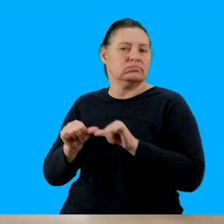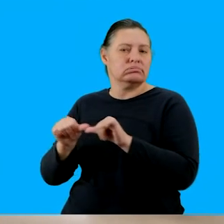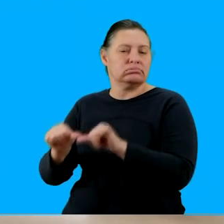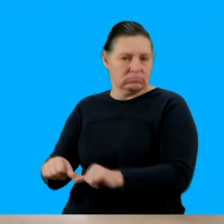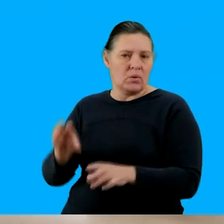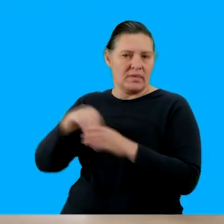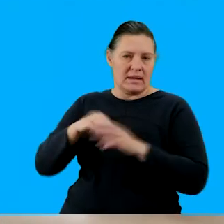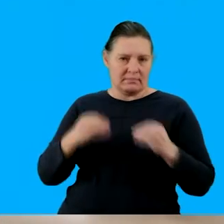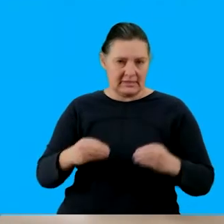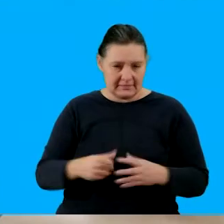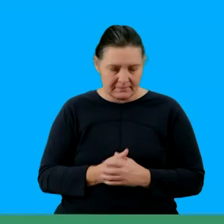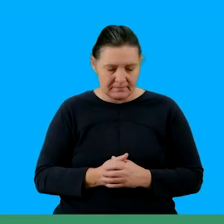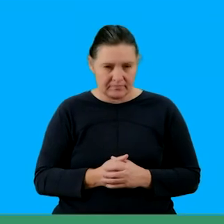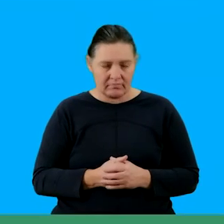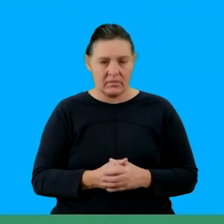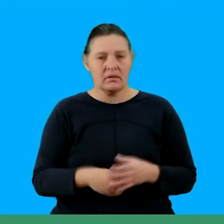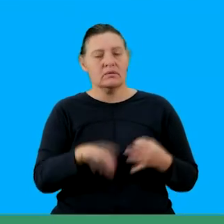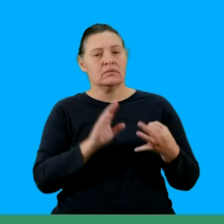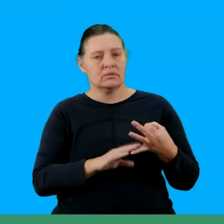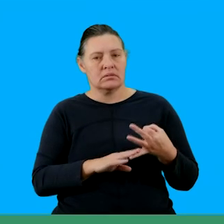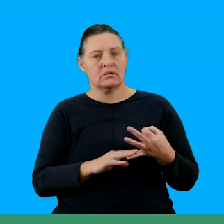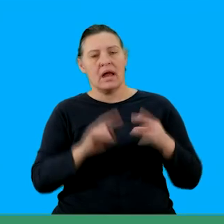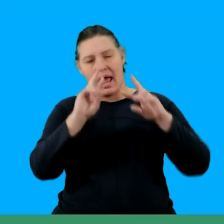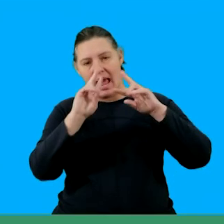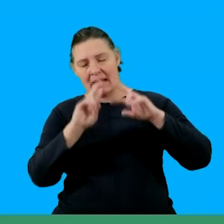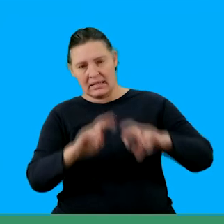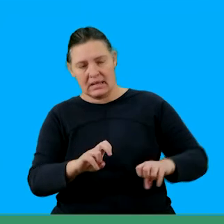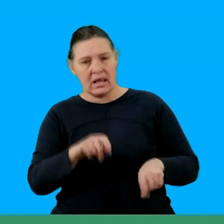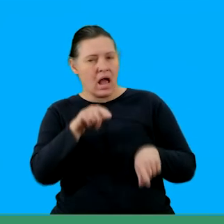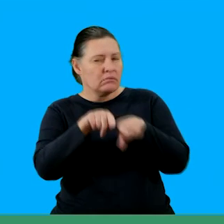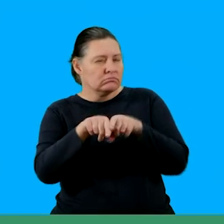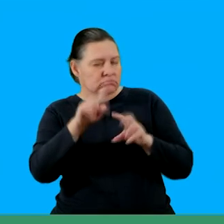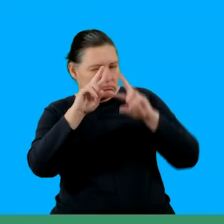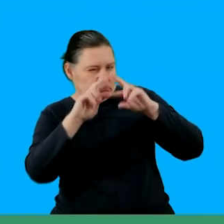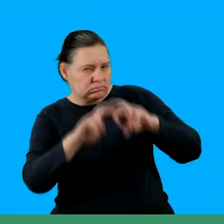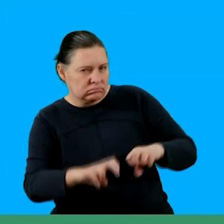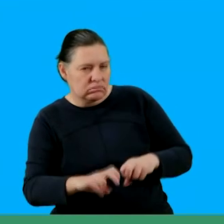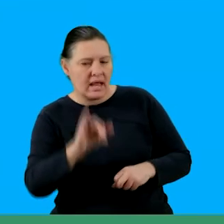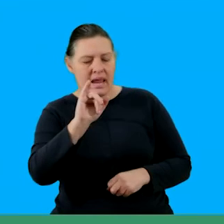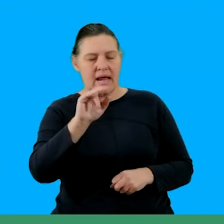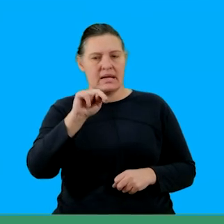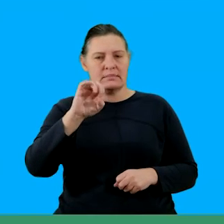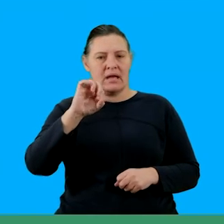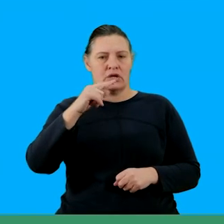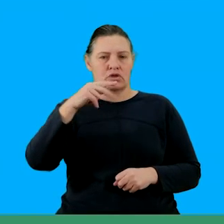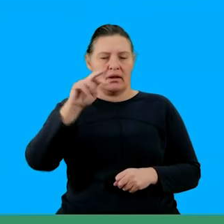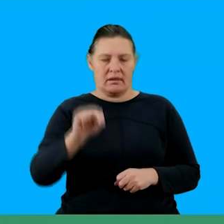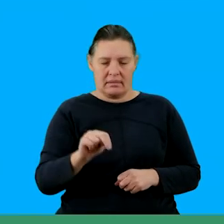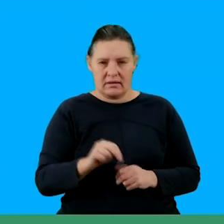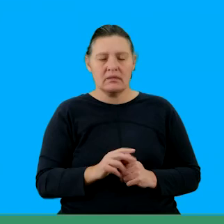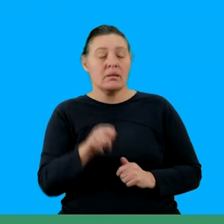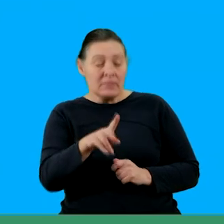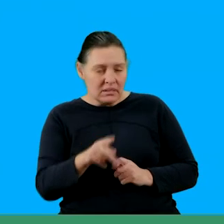in the organization. Then we have the term inspection, which is very key for our lesson as well. What do we mean by the term